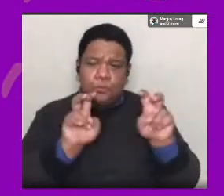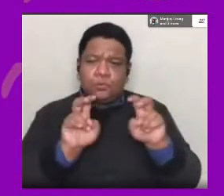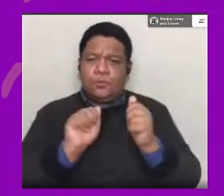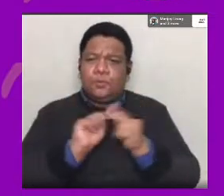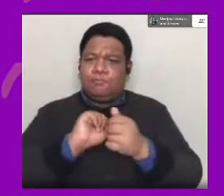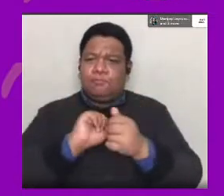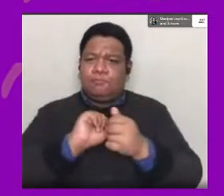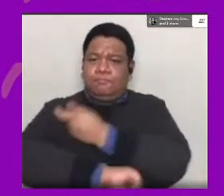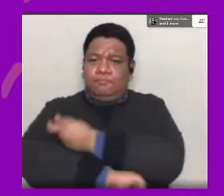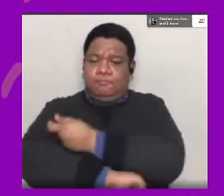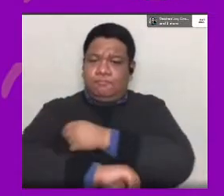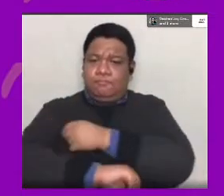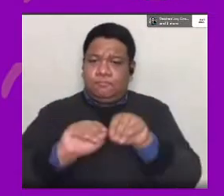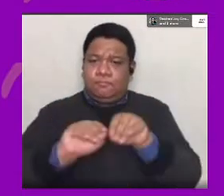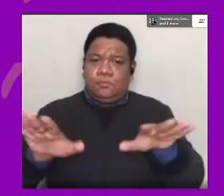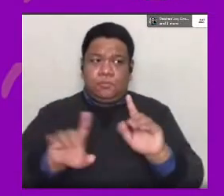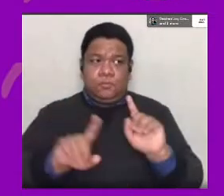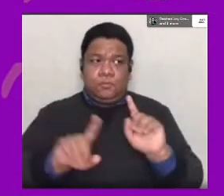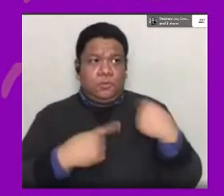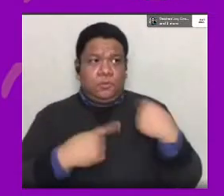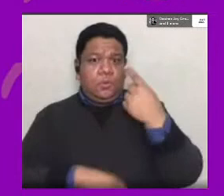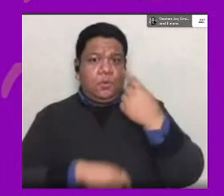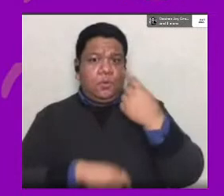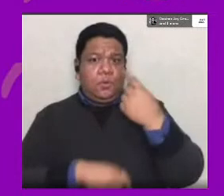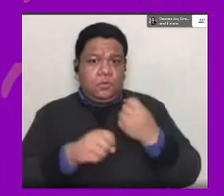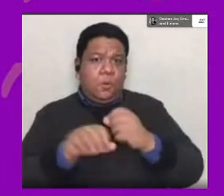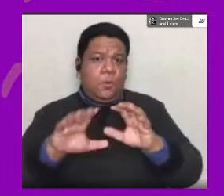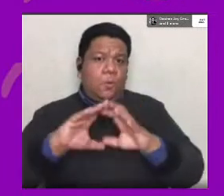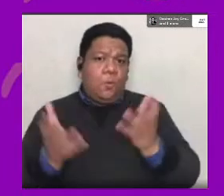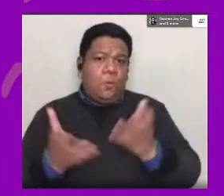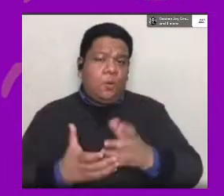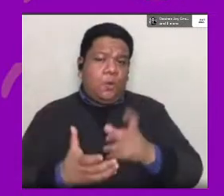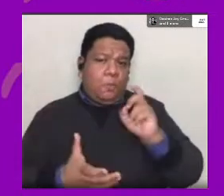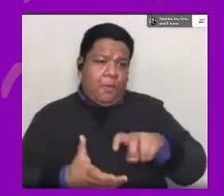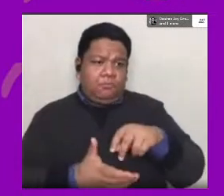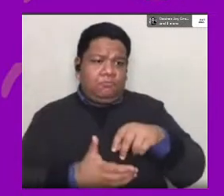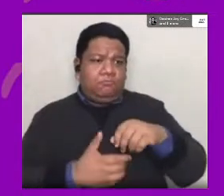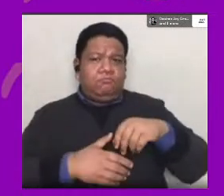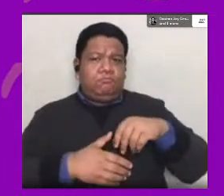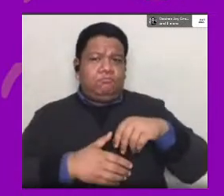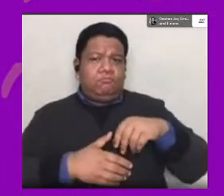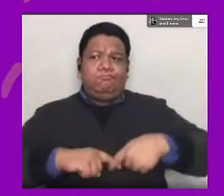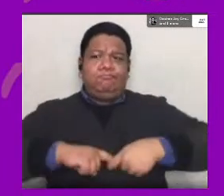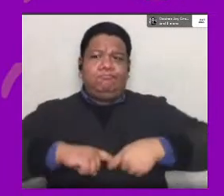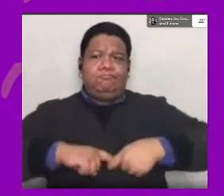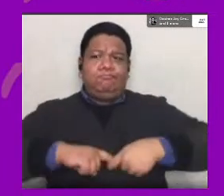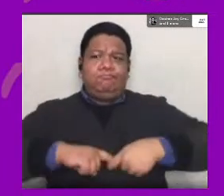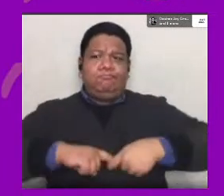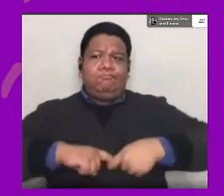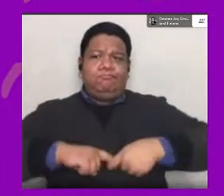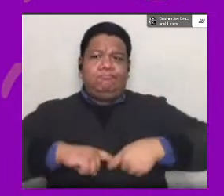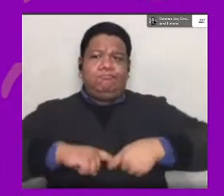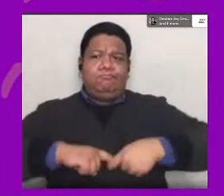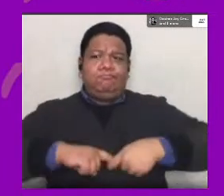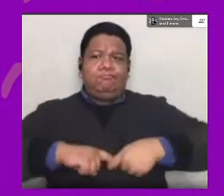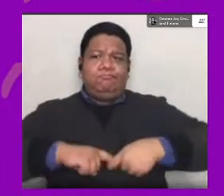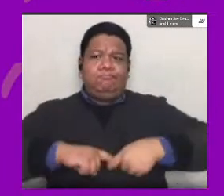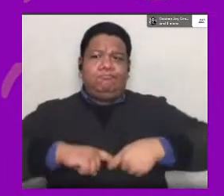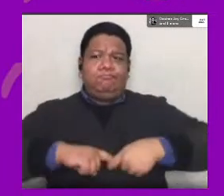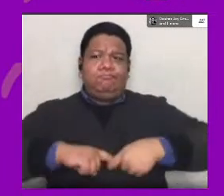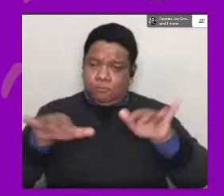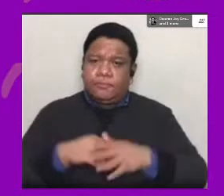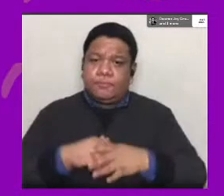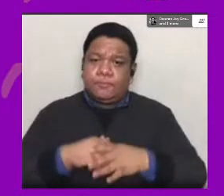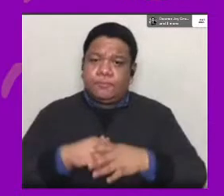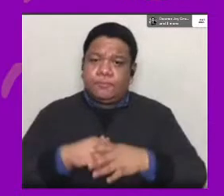has been a year since the world was forced to a standstill with the onslaught of this virus. Like most